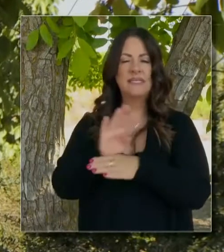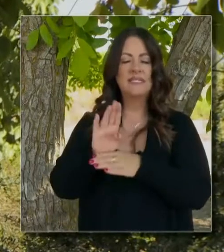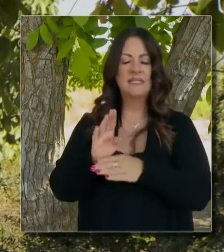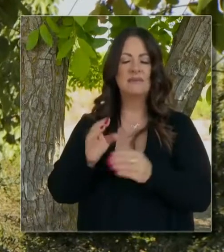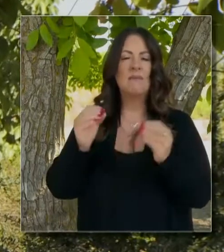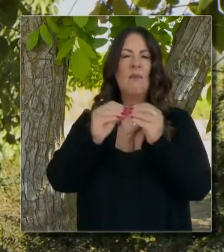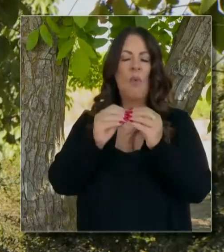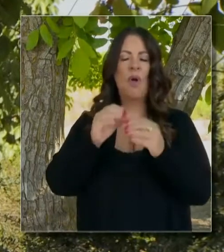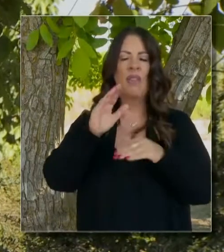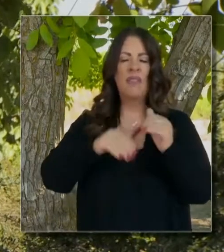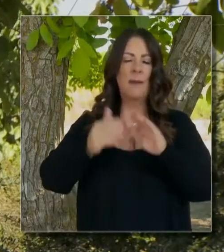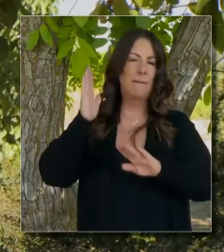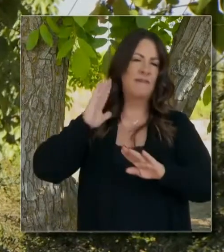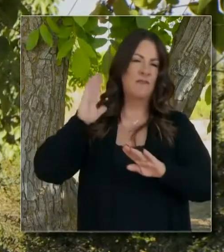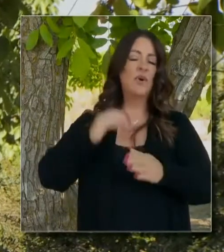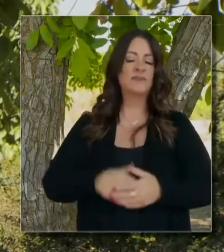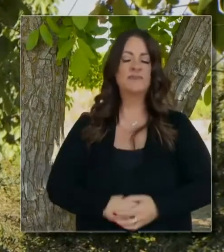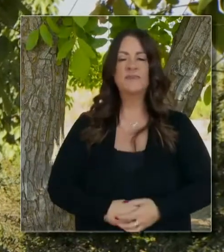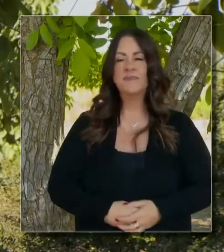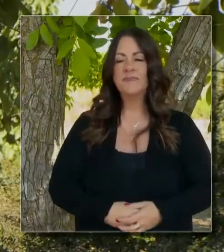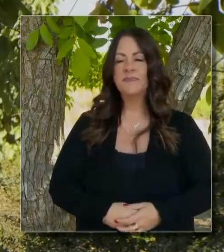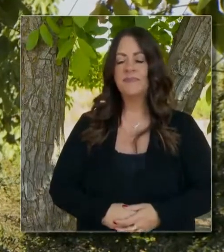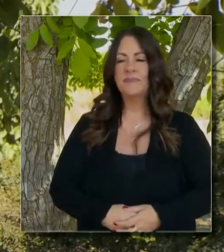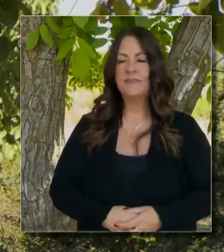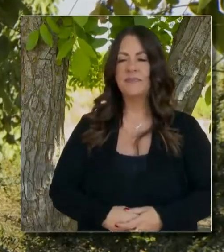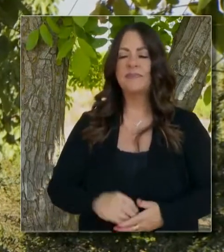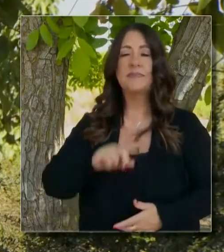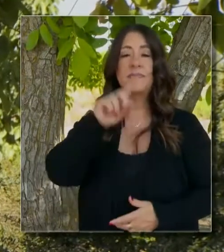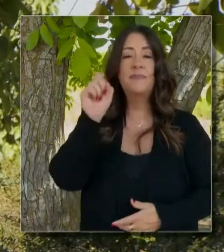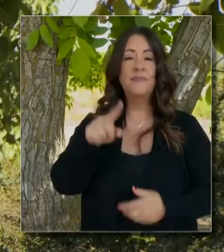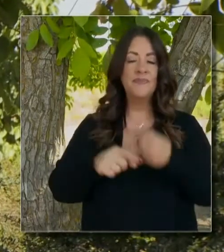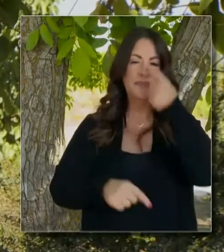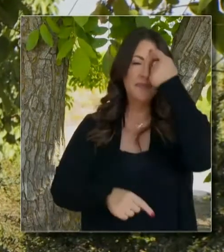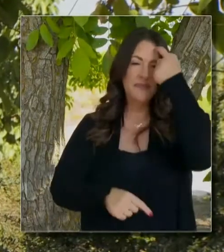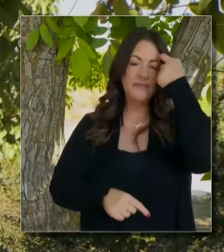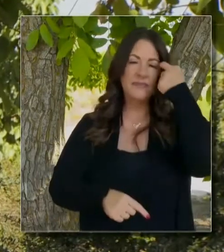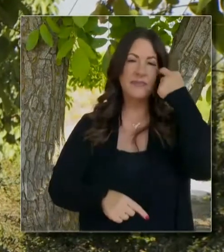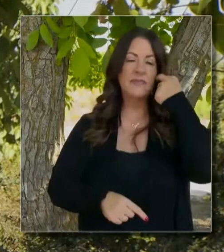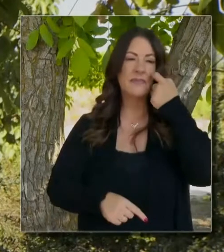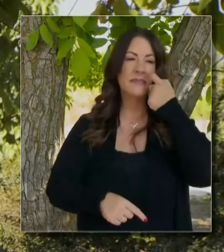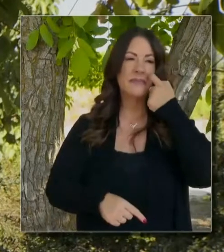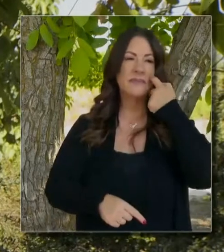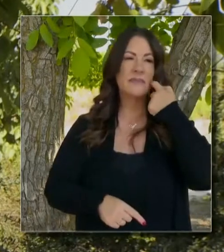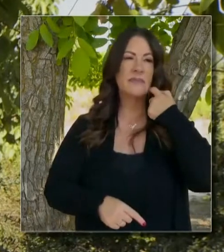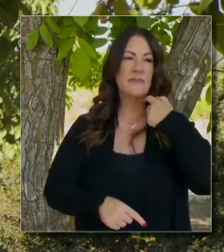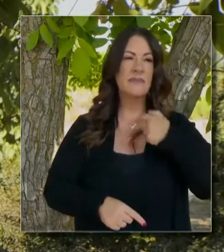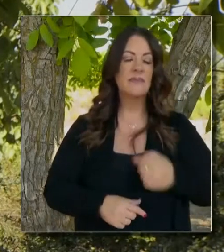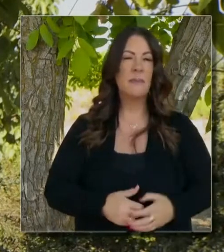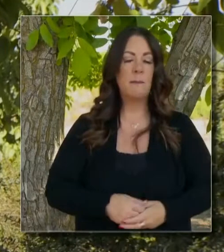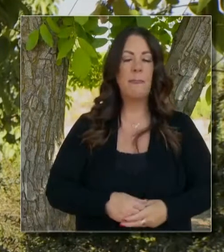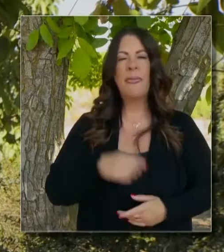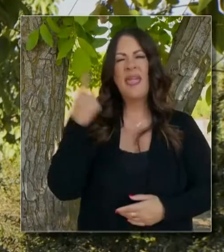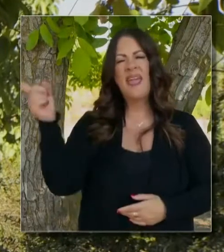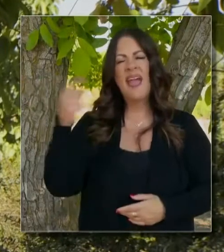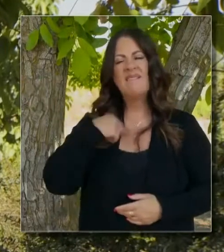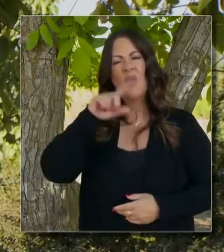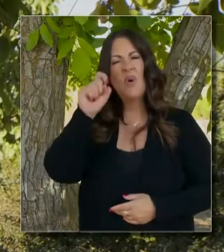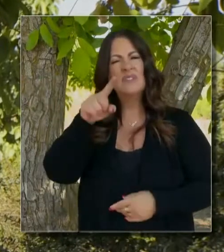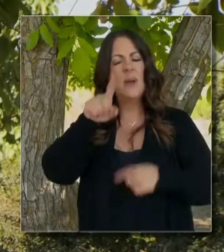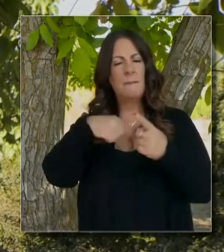the past. Paul Rogers of the San Jose Mercury News has a question about the order that you just signed. He